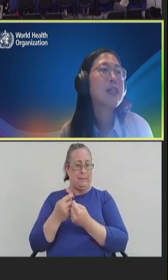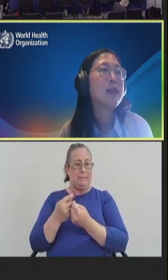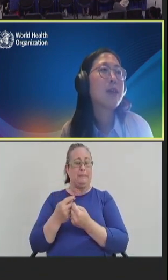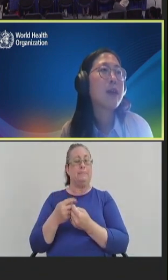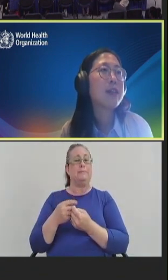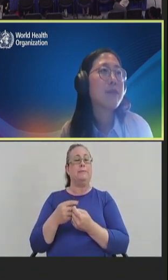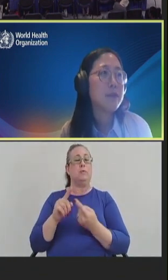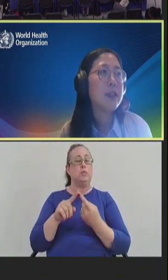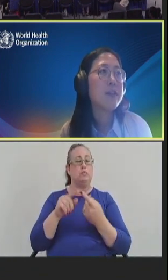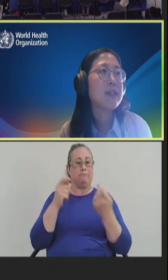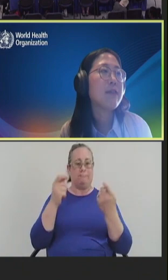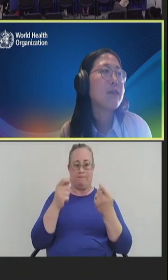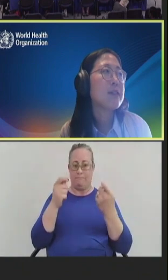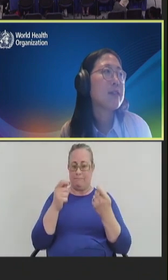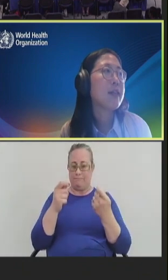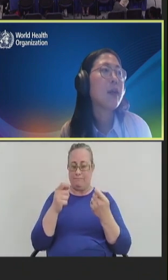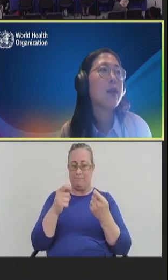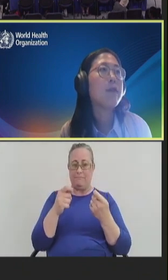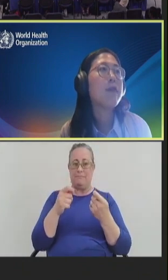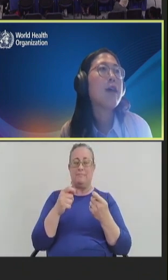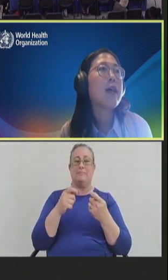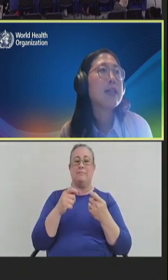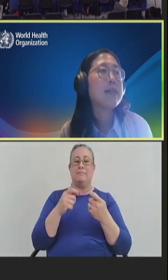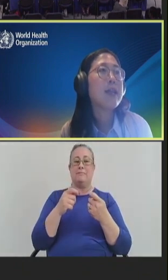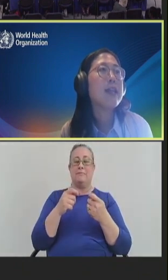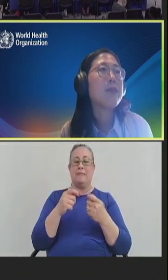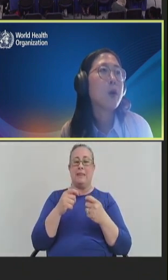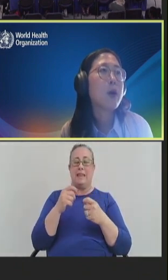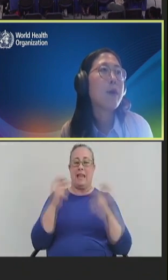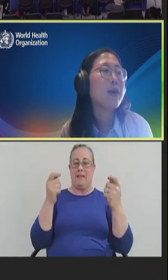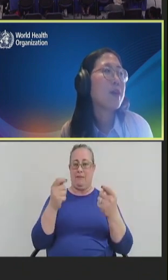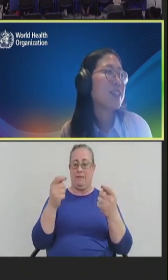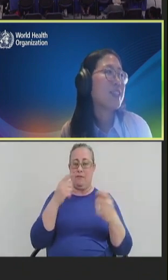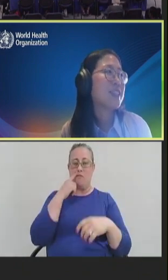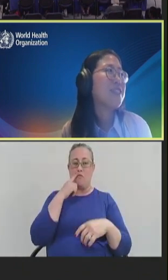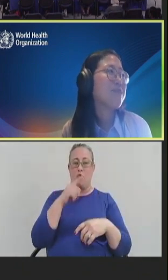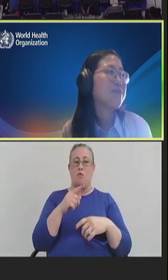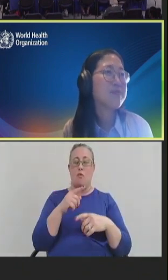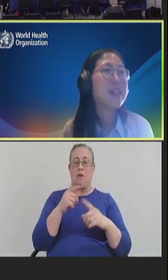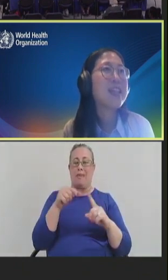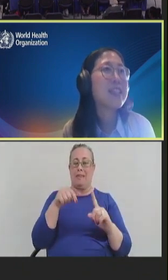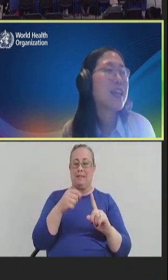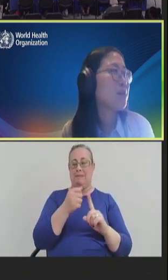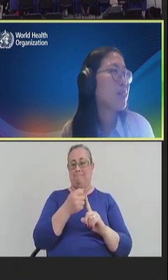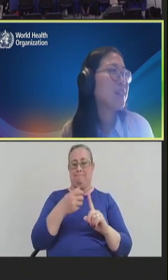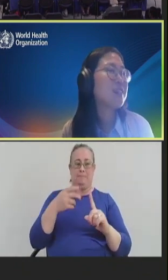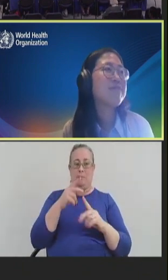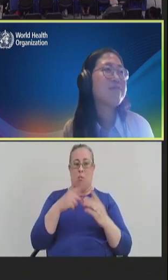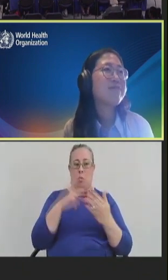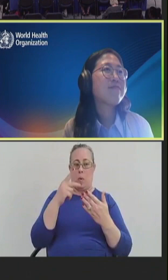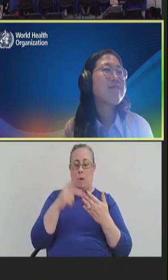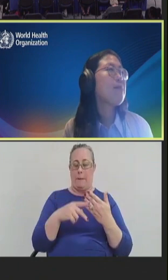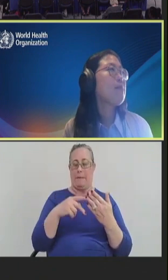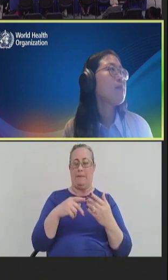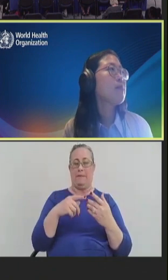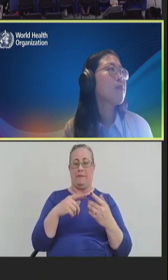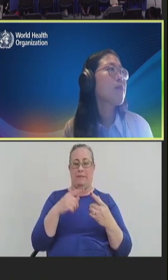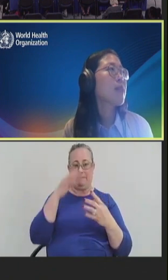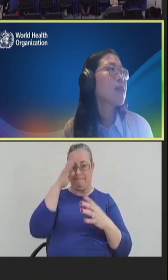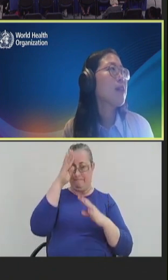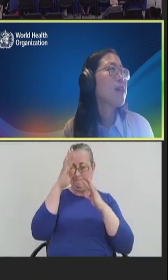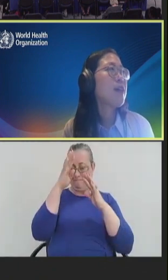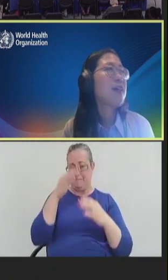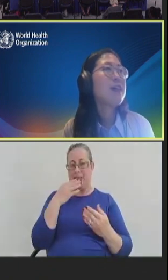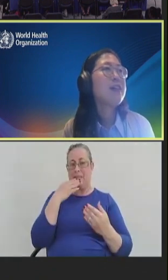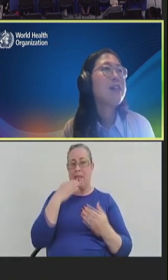analysis to celebrate the 50 years anniversary of expanded program on immunization. Next slide, please.